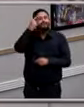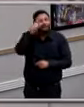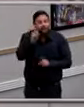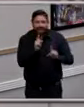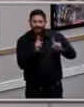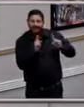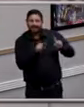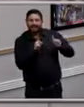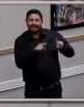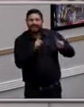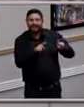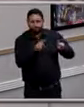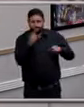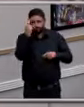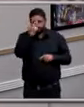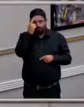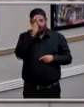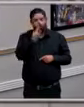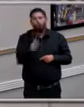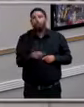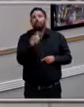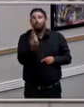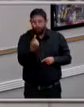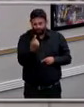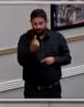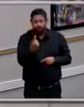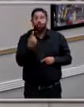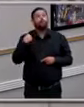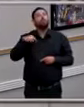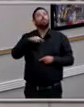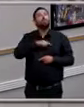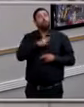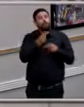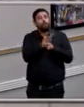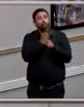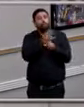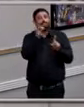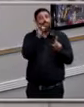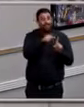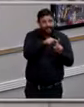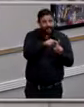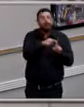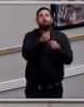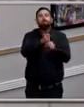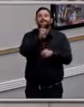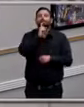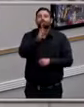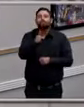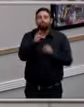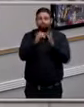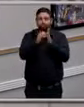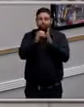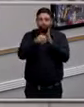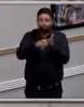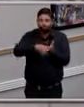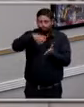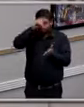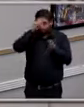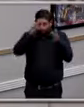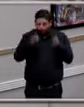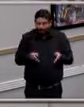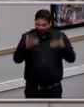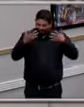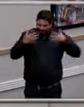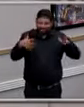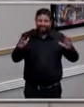purposes, and they serve as a way to validate that a student has logged on for asynchronous instruction.